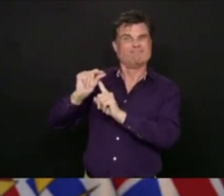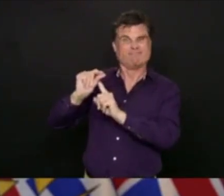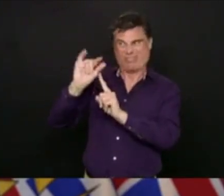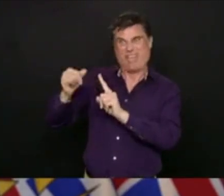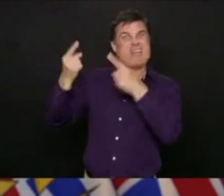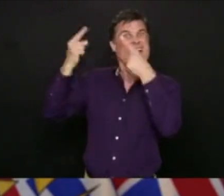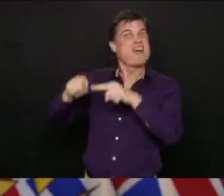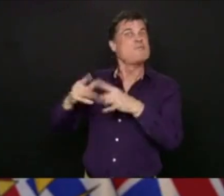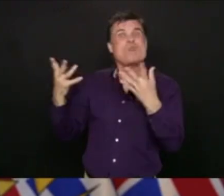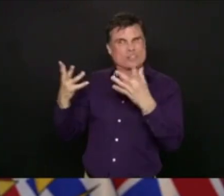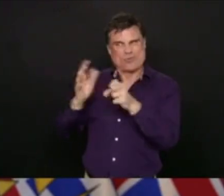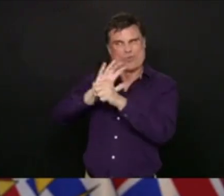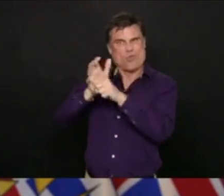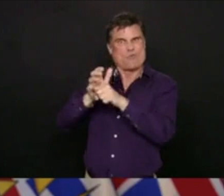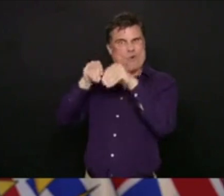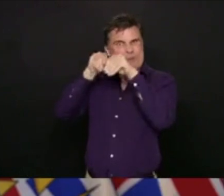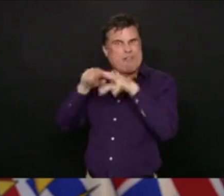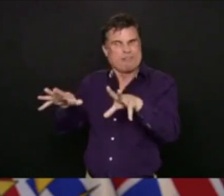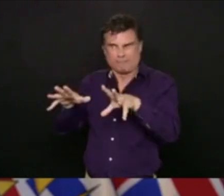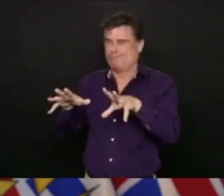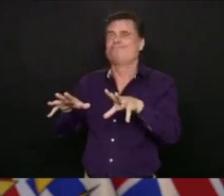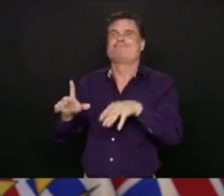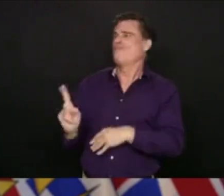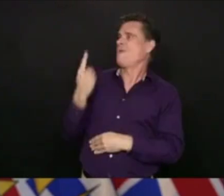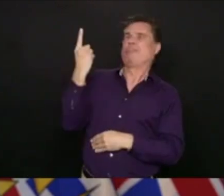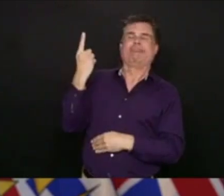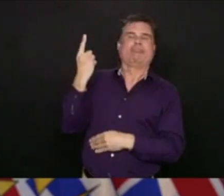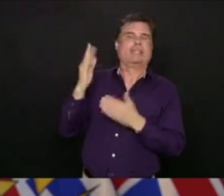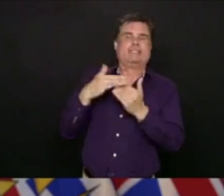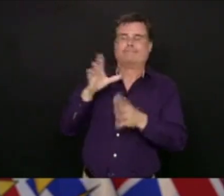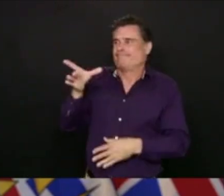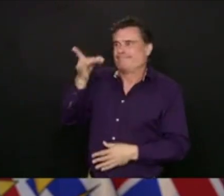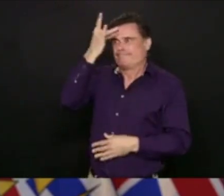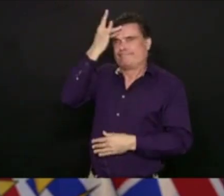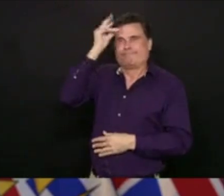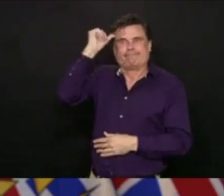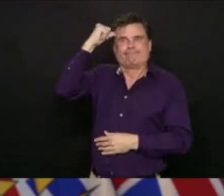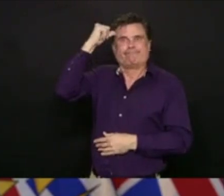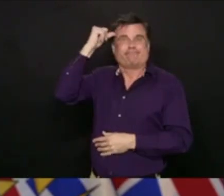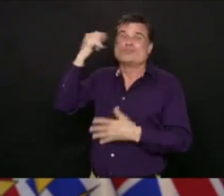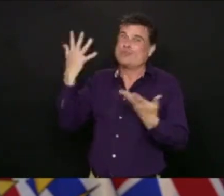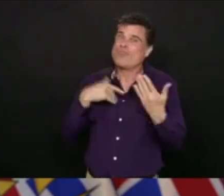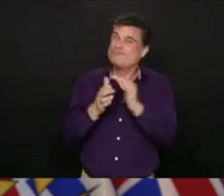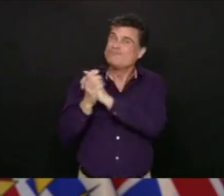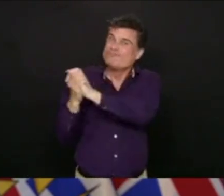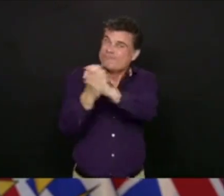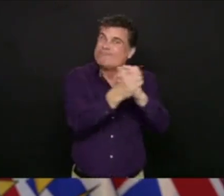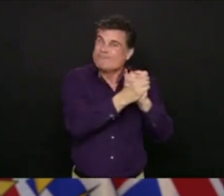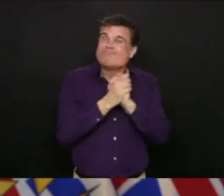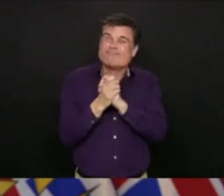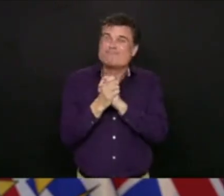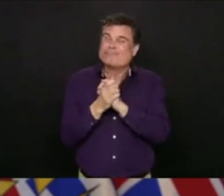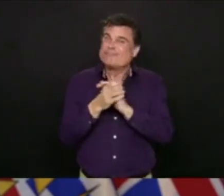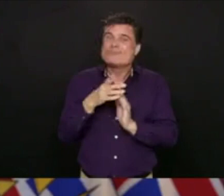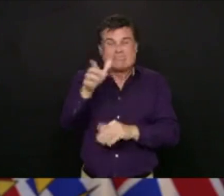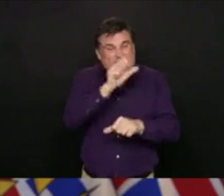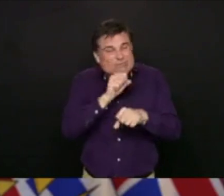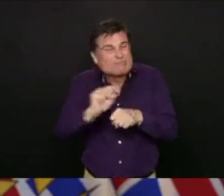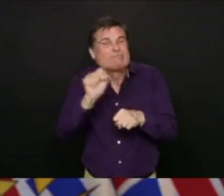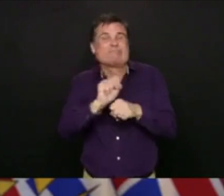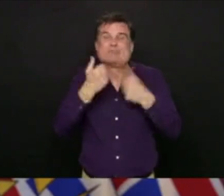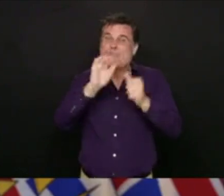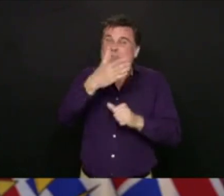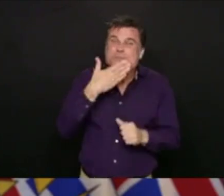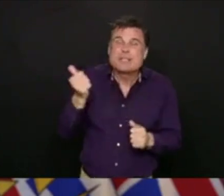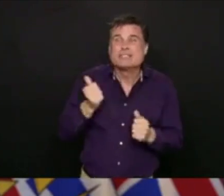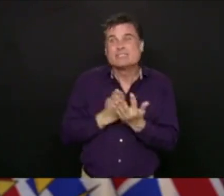so far. This has been a long road, and we're not out of it yet. I know that all the parents out there are doing